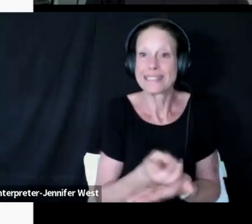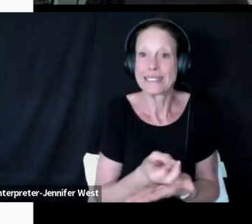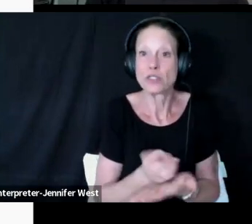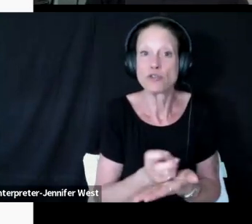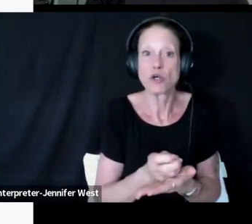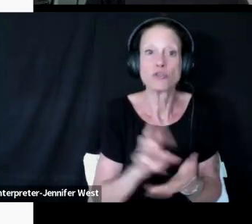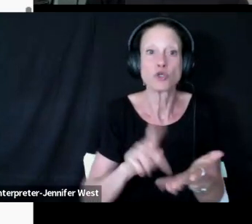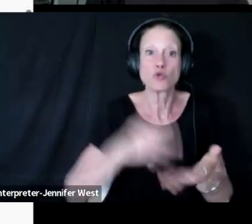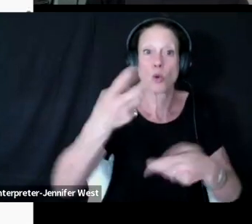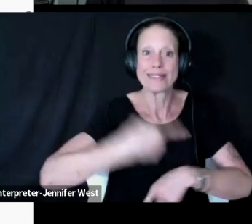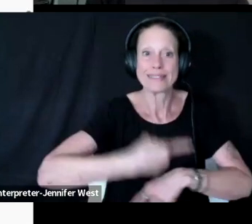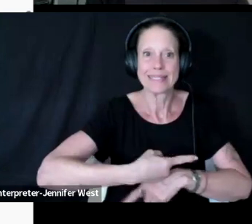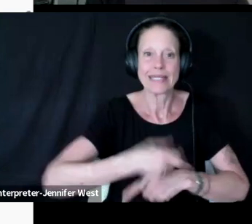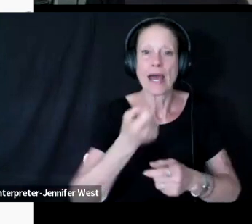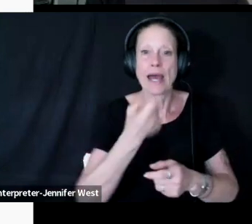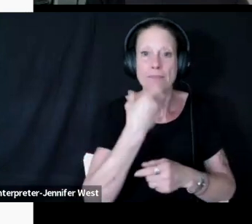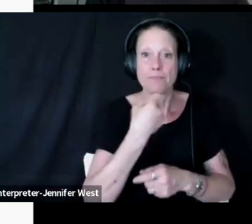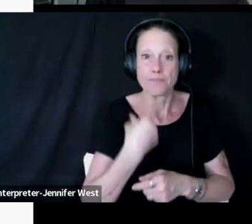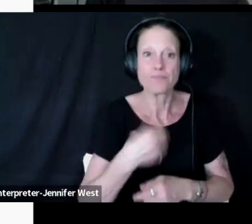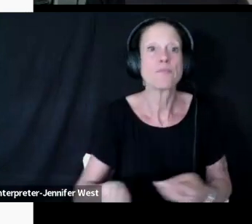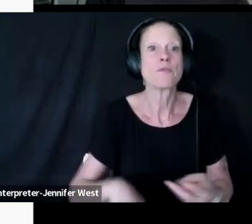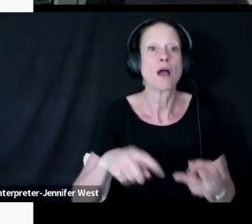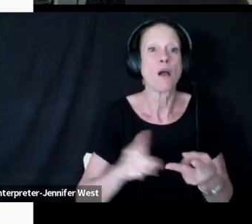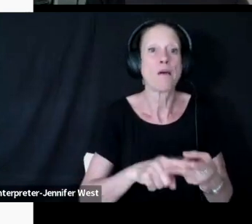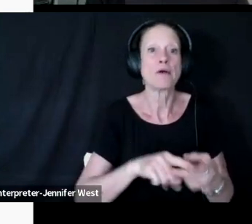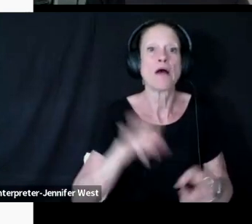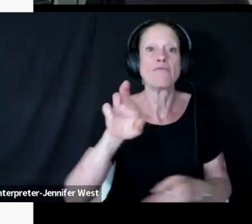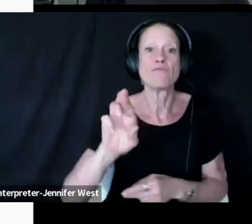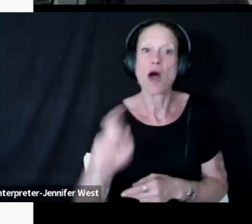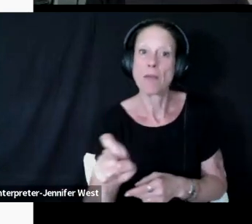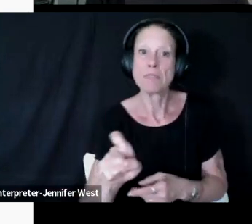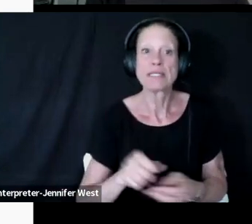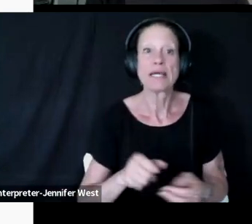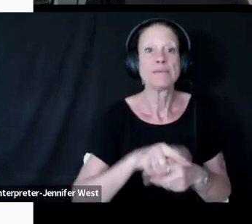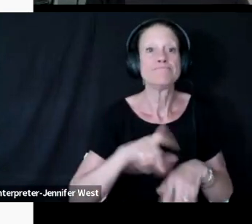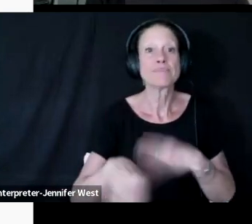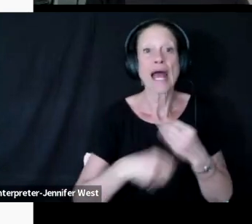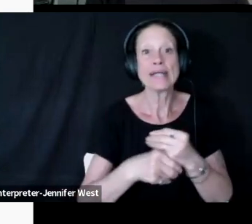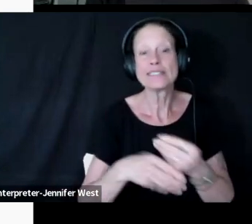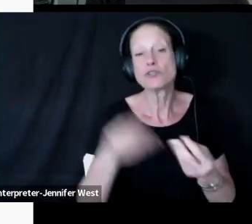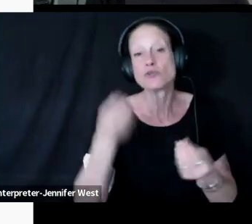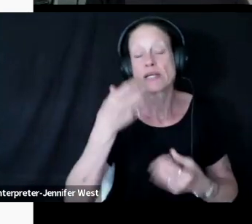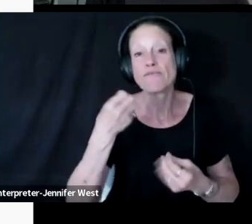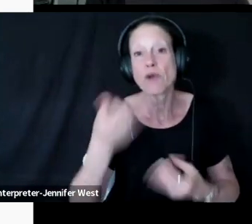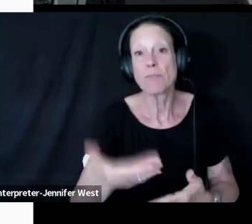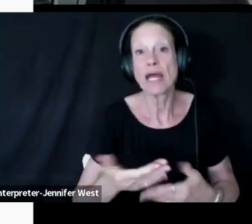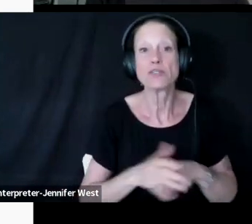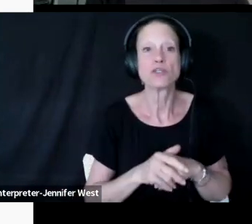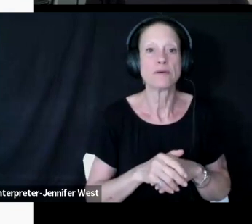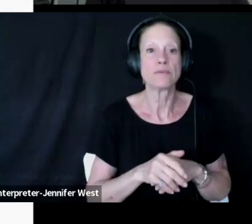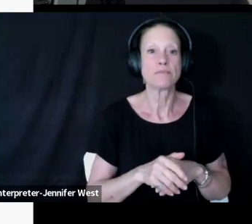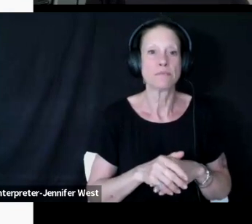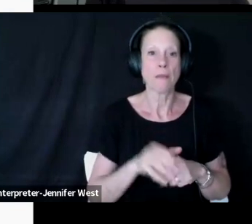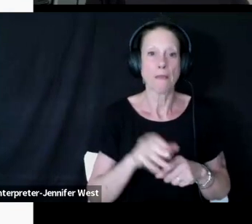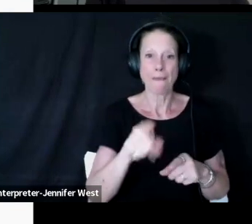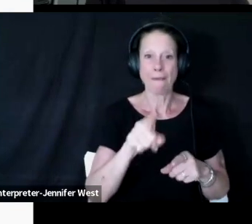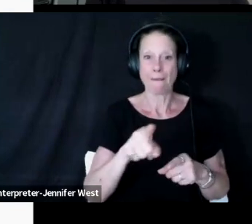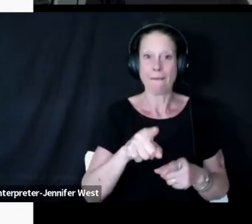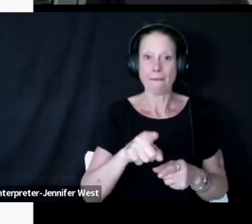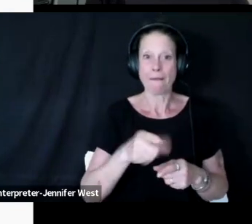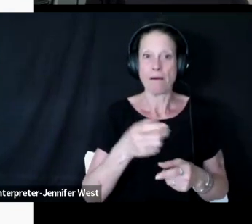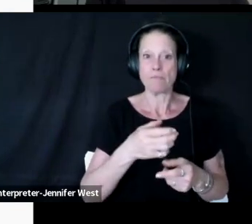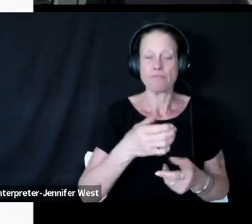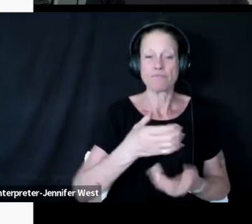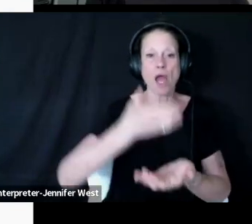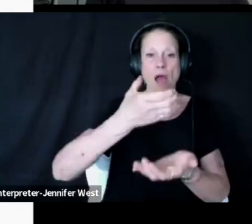the pharmacy name. Here's a little bit of additional info. Uh, Here's the dispenser. Debbie actually took a